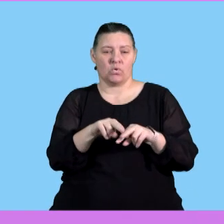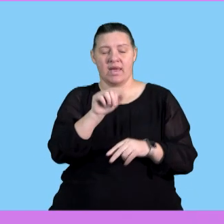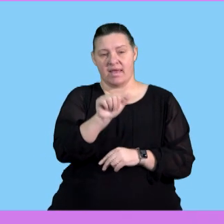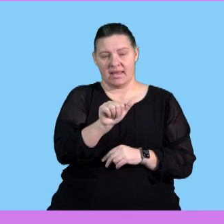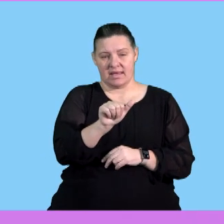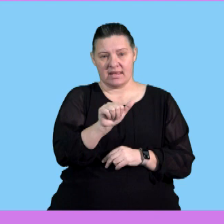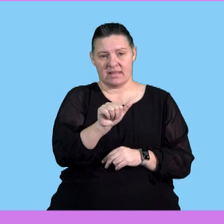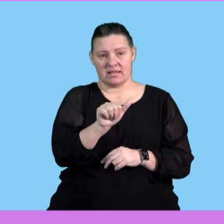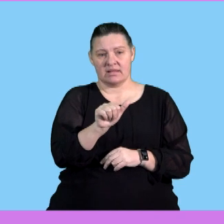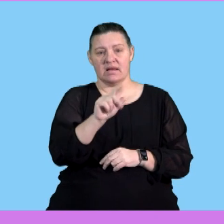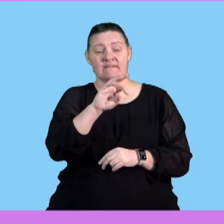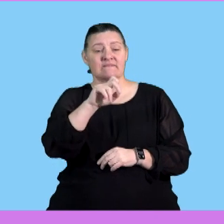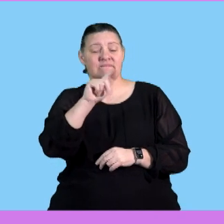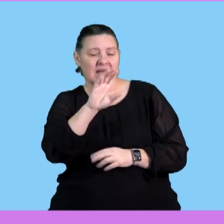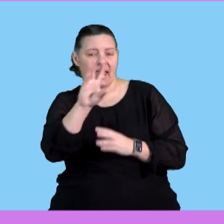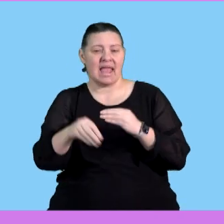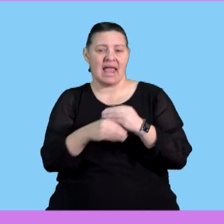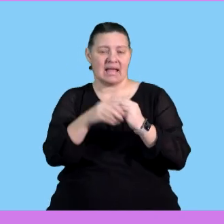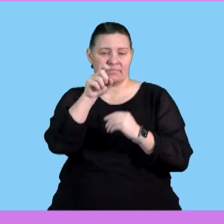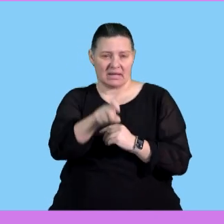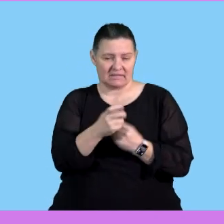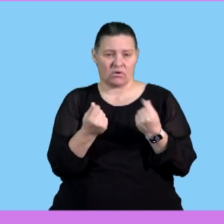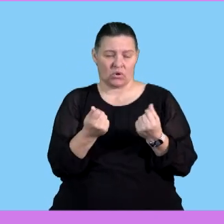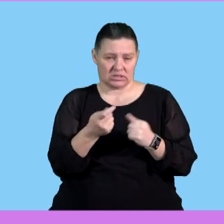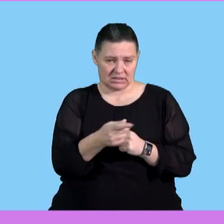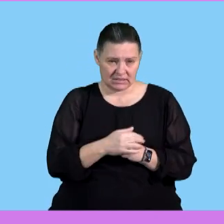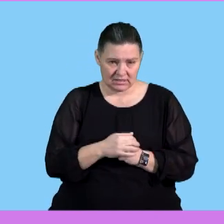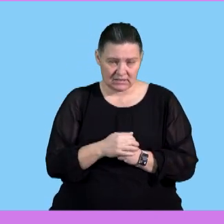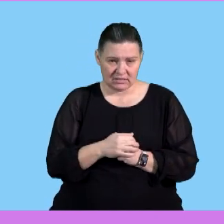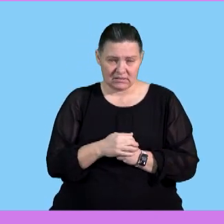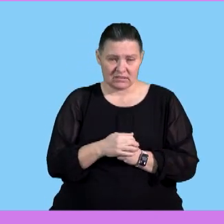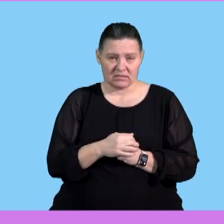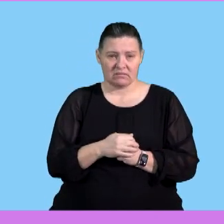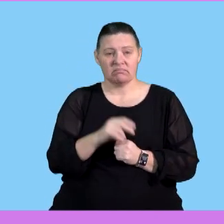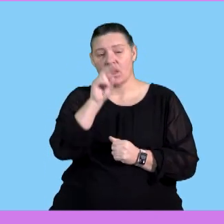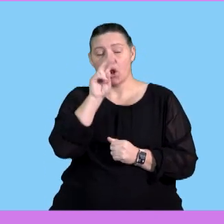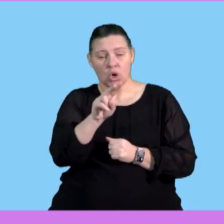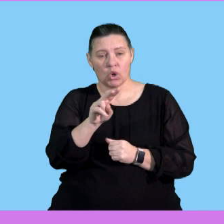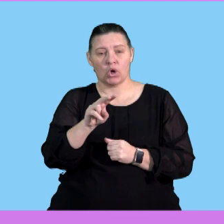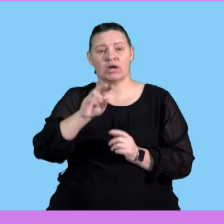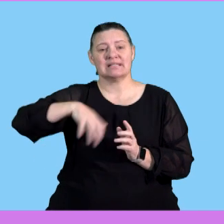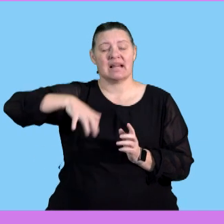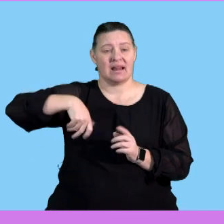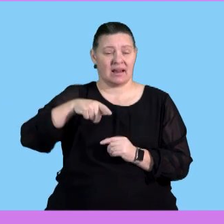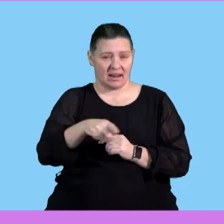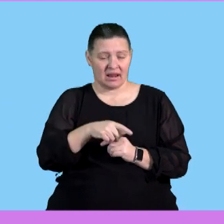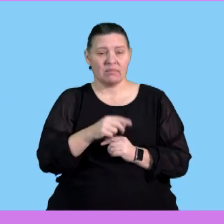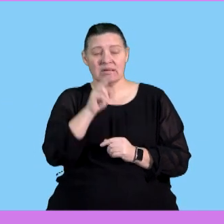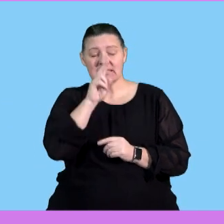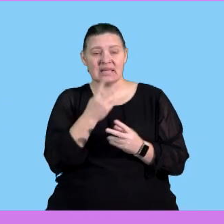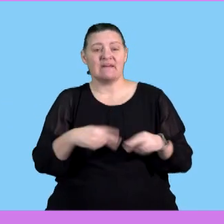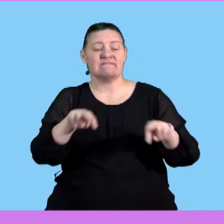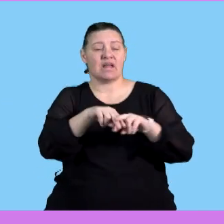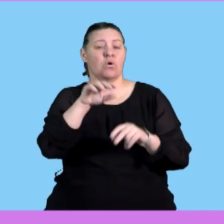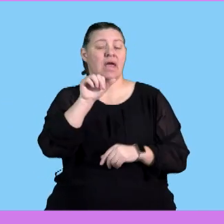value of A, the VAT, to be added to the cost. Now we are looking at the till slip, and we can